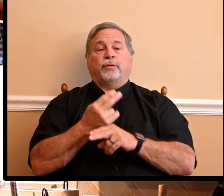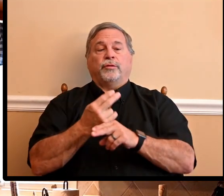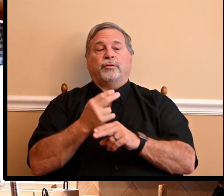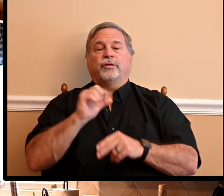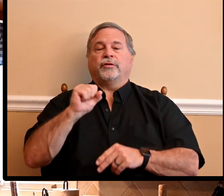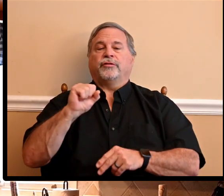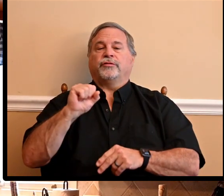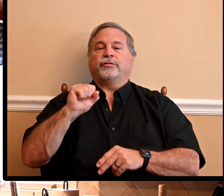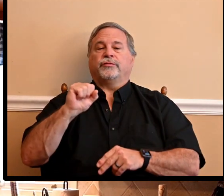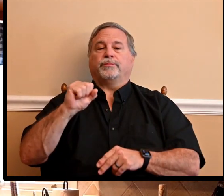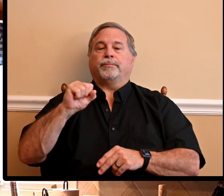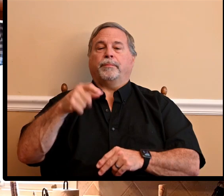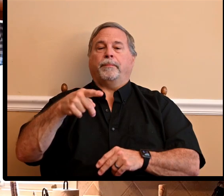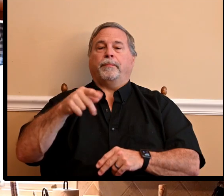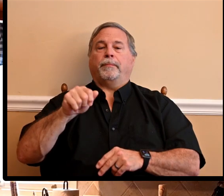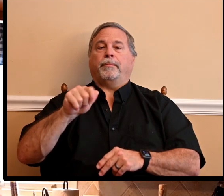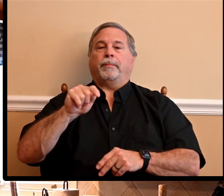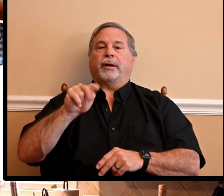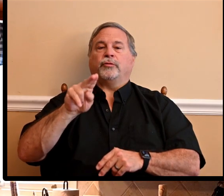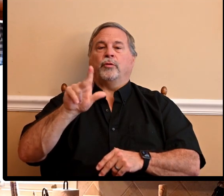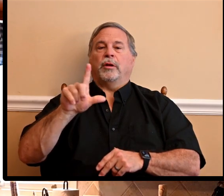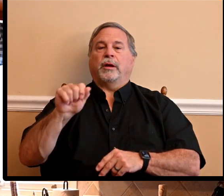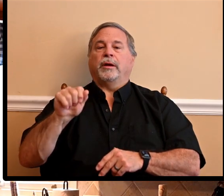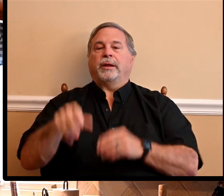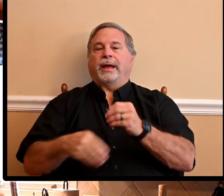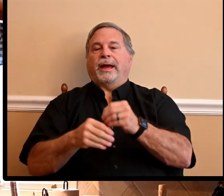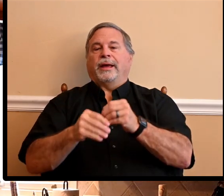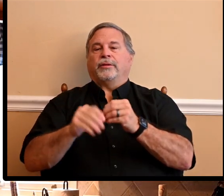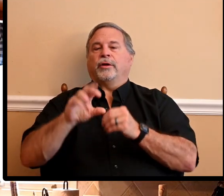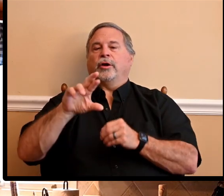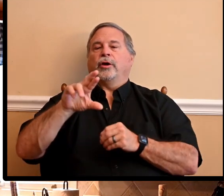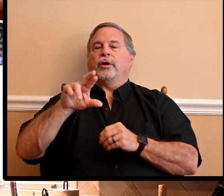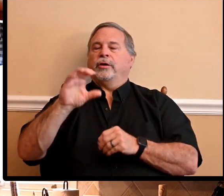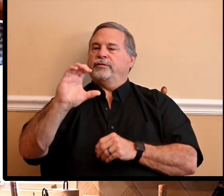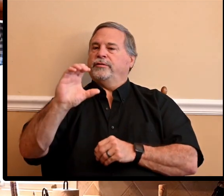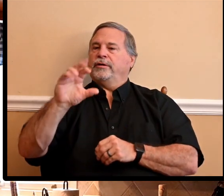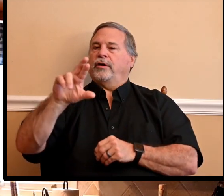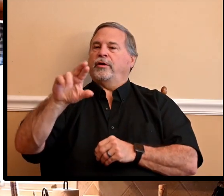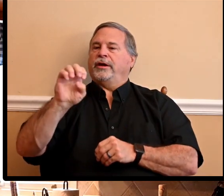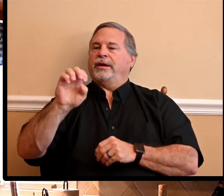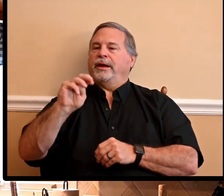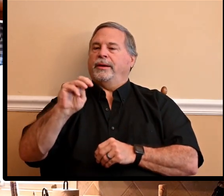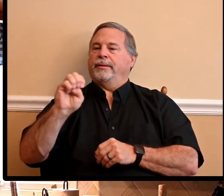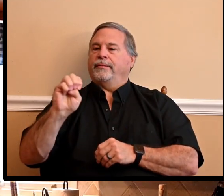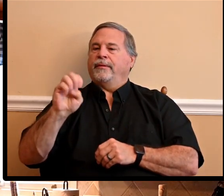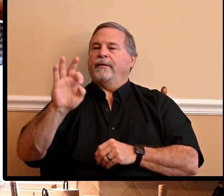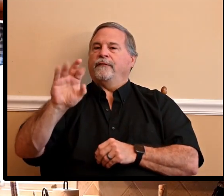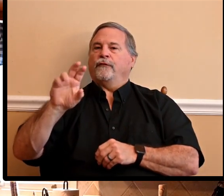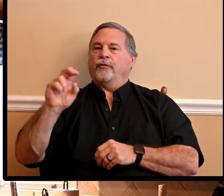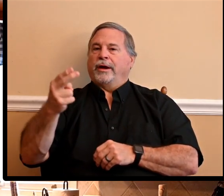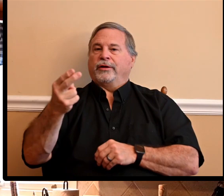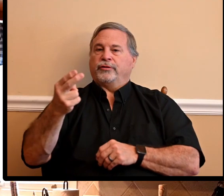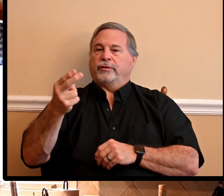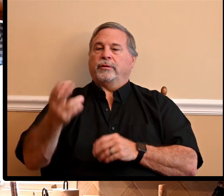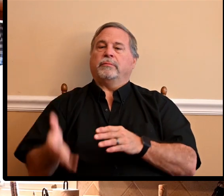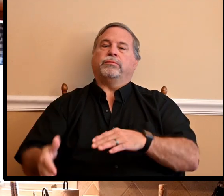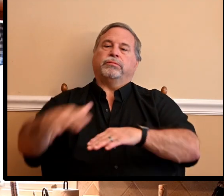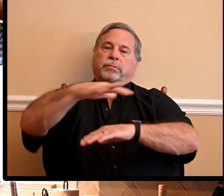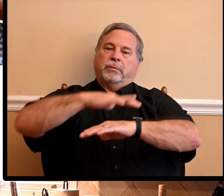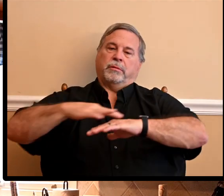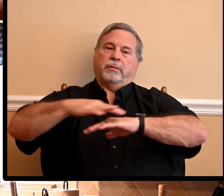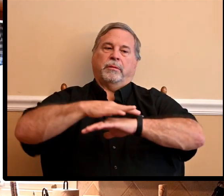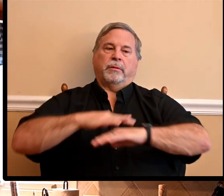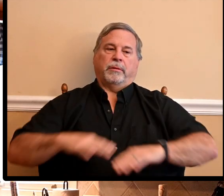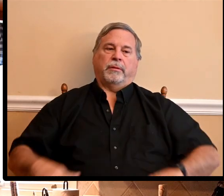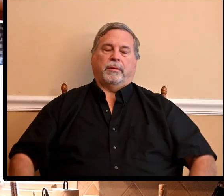Next thing we're going to do is use a spatula, and we're going to take some of that Creme Fresh that we had, and we're going to put it down on top of these